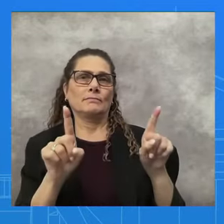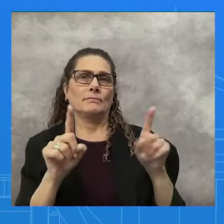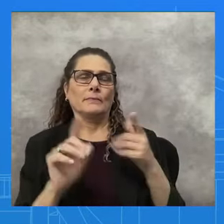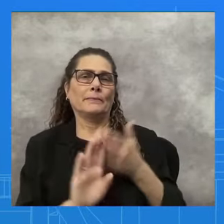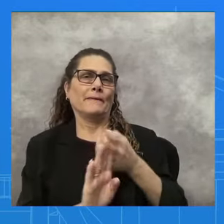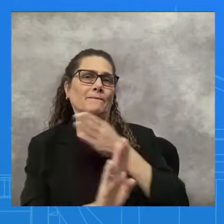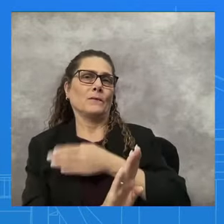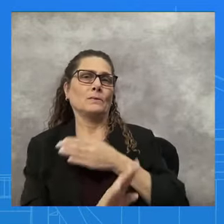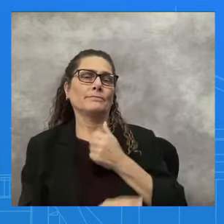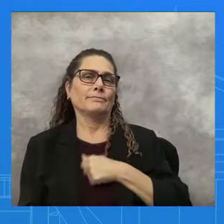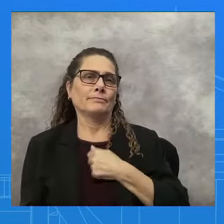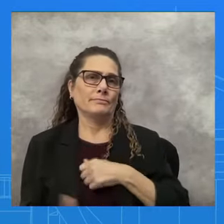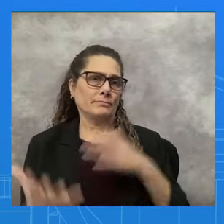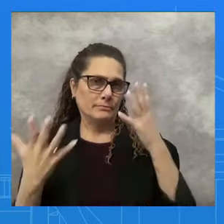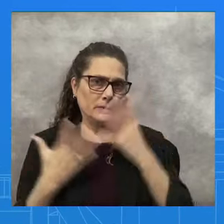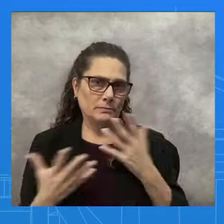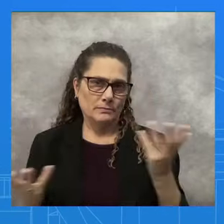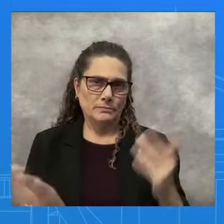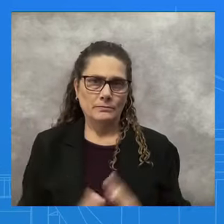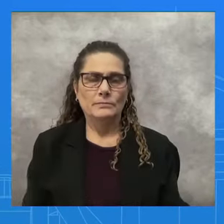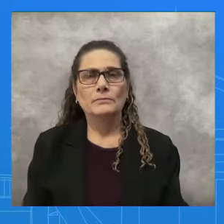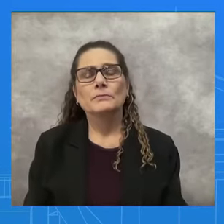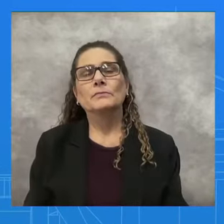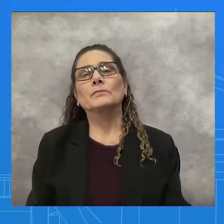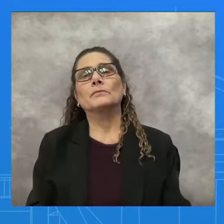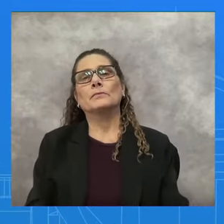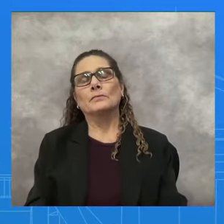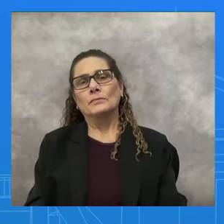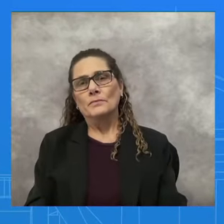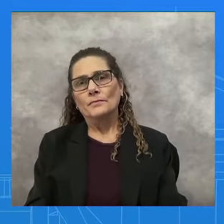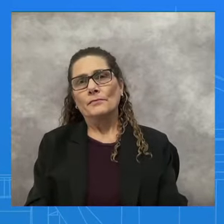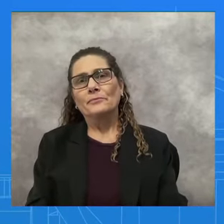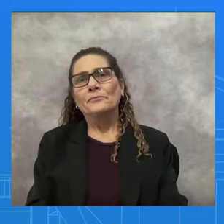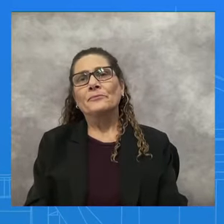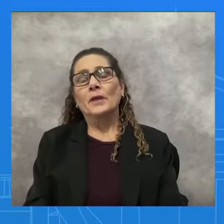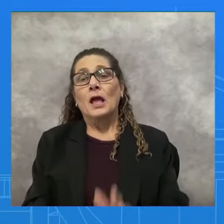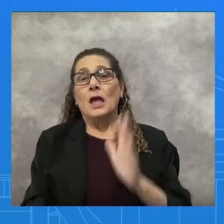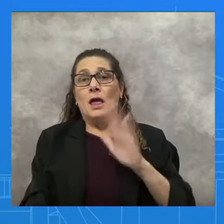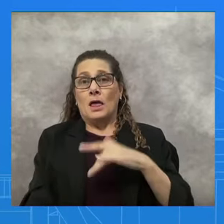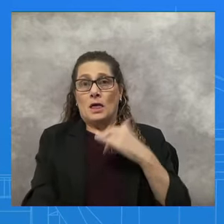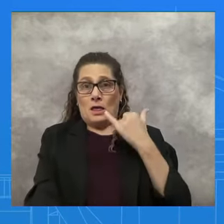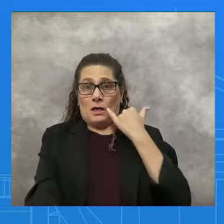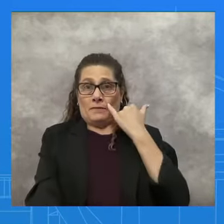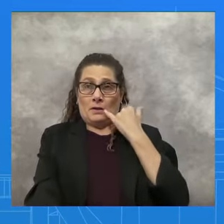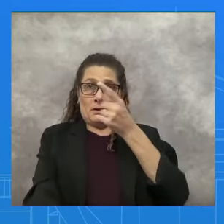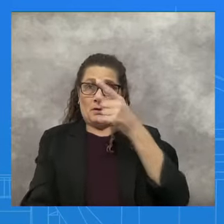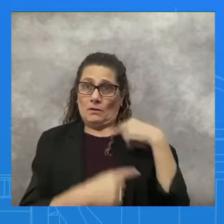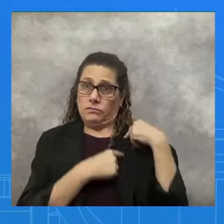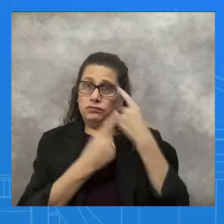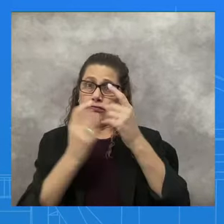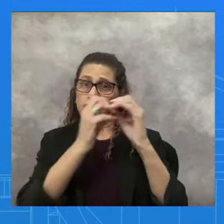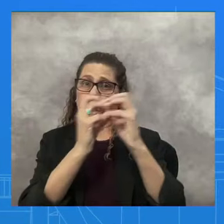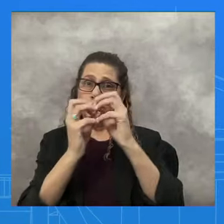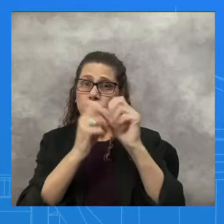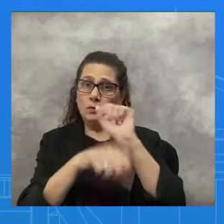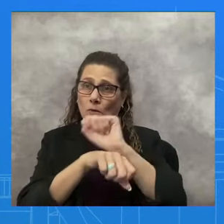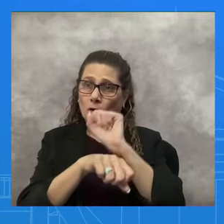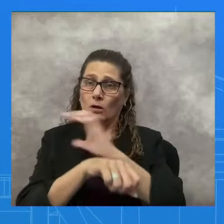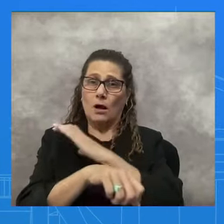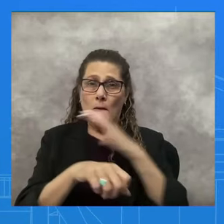working with the committee to approve language that would make all of this known to all members of